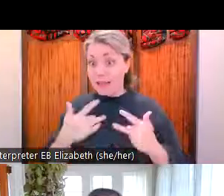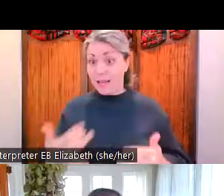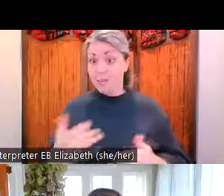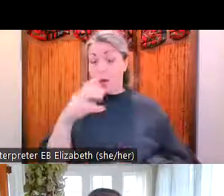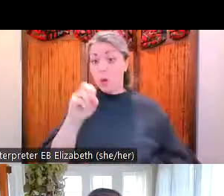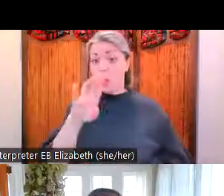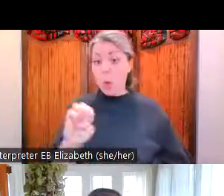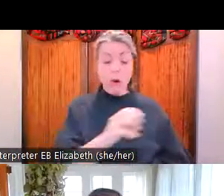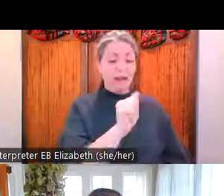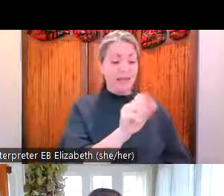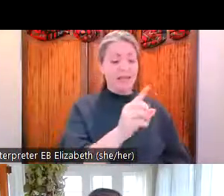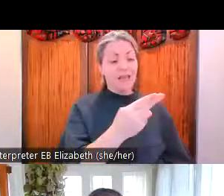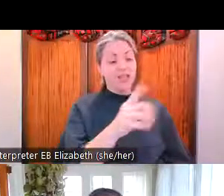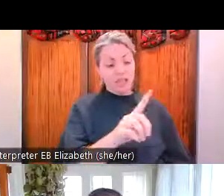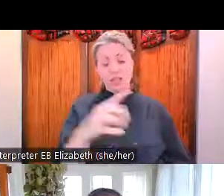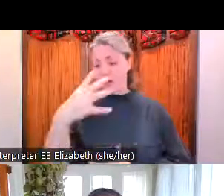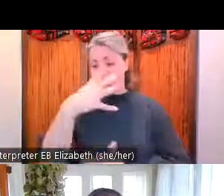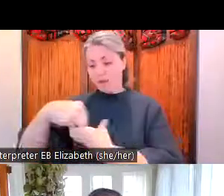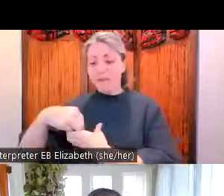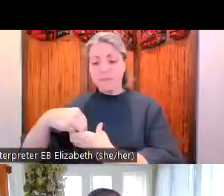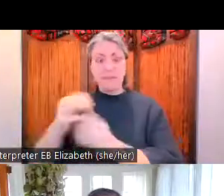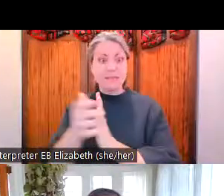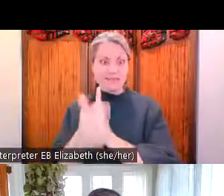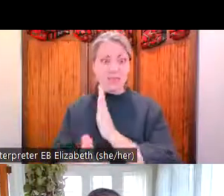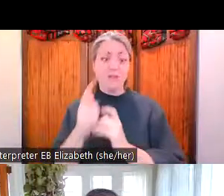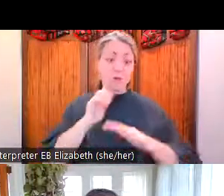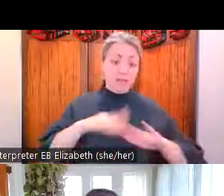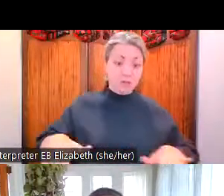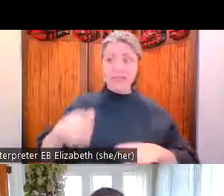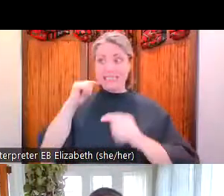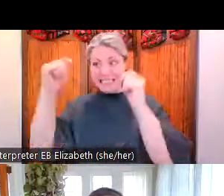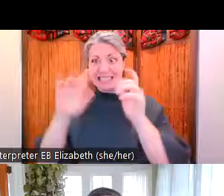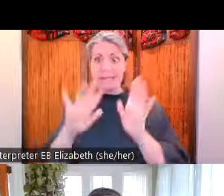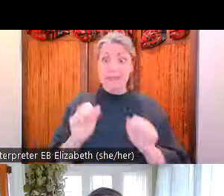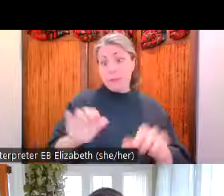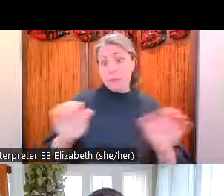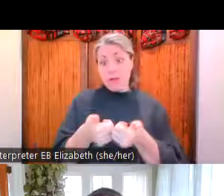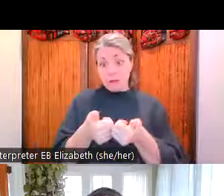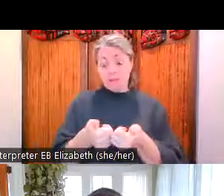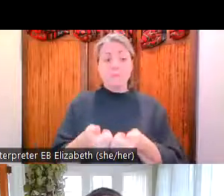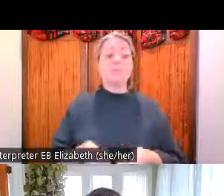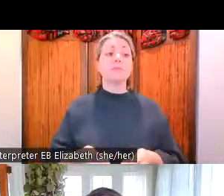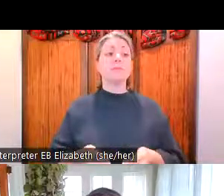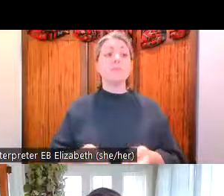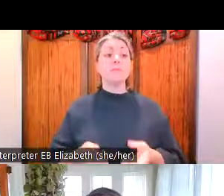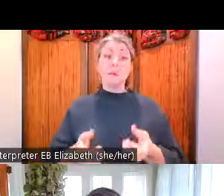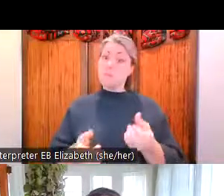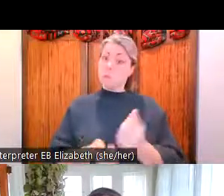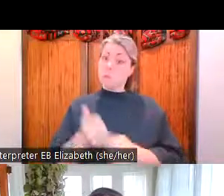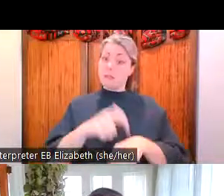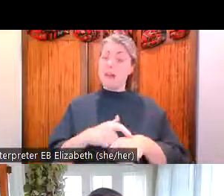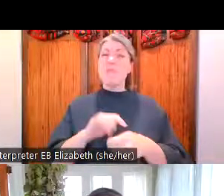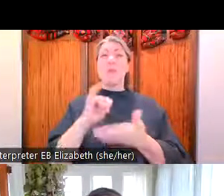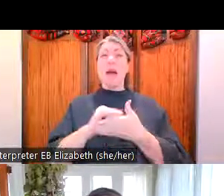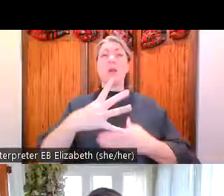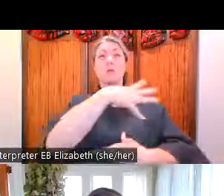that might be challenging for a child or teen. And while there's a range, most folks talk about maybe about 8 different skills underneath this umbrella